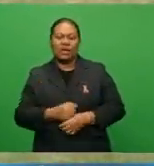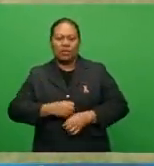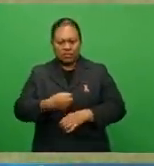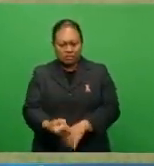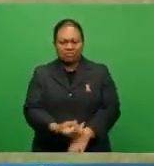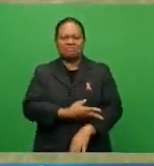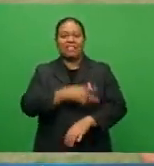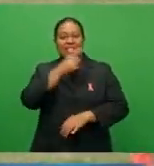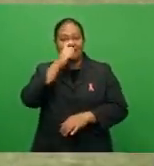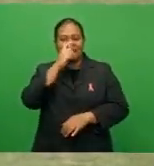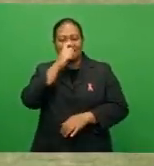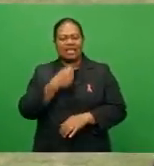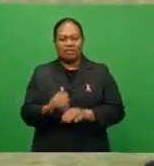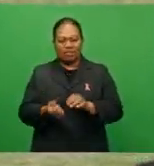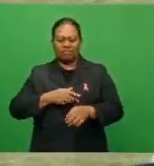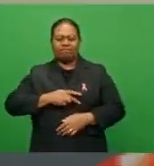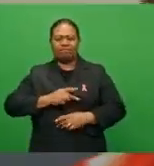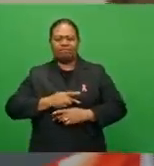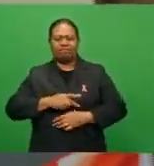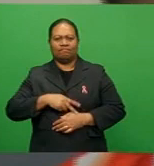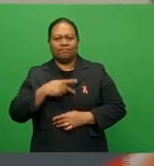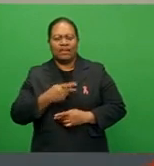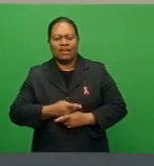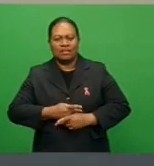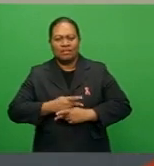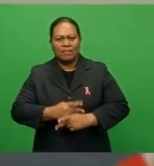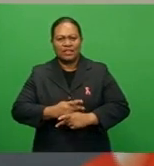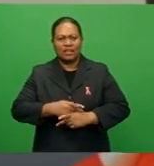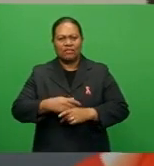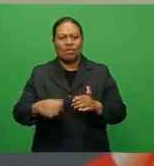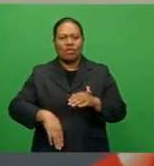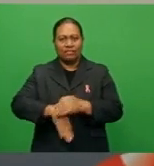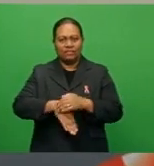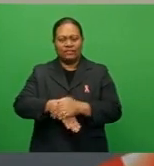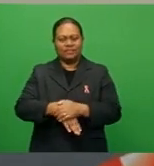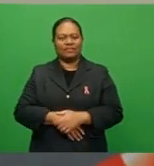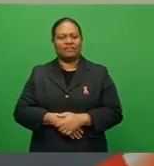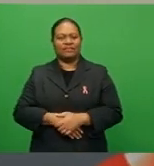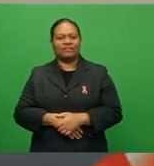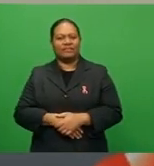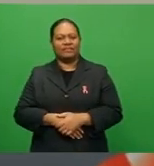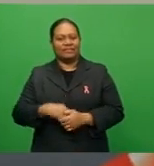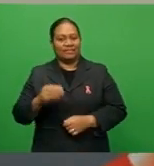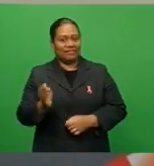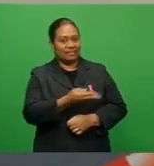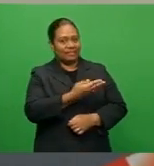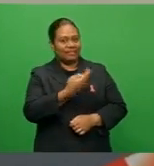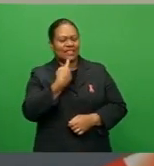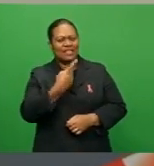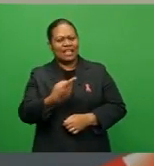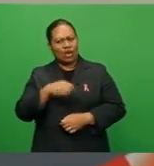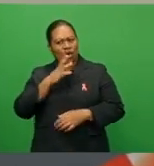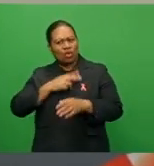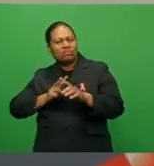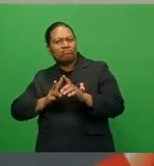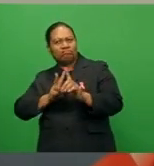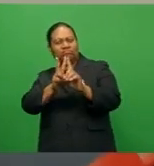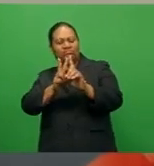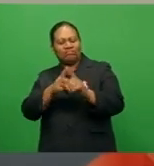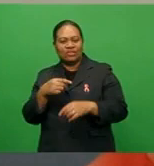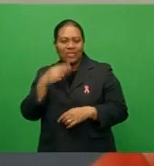her sister's passion for football. Big shoes to fill though, because she's kind of like my role model. I like